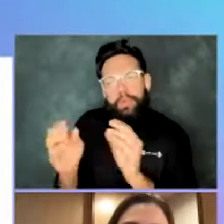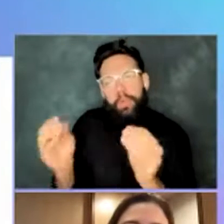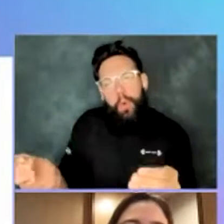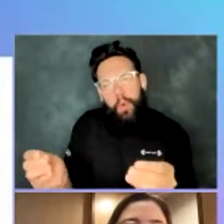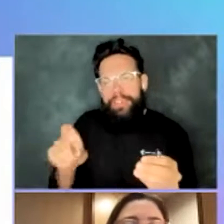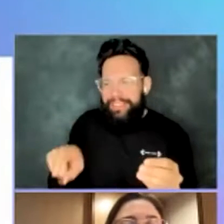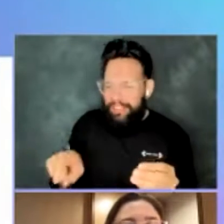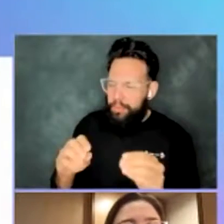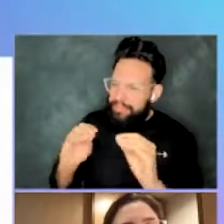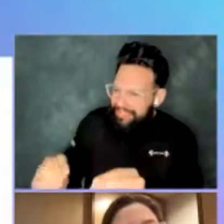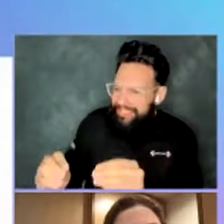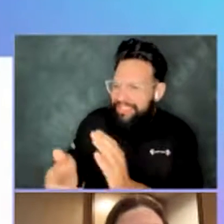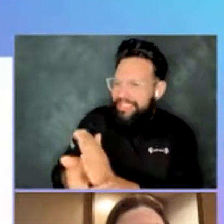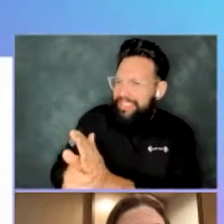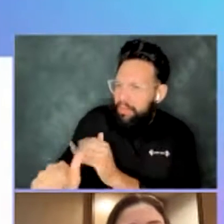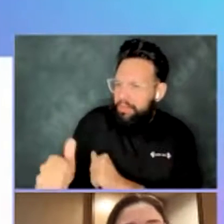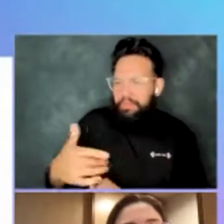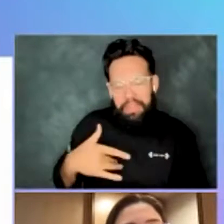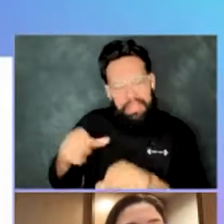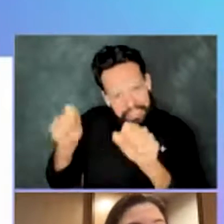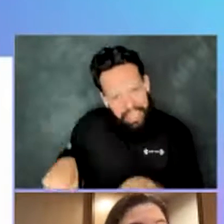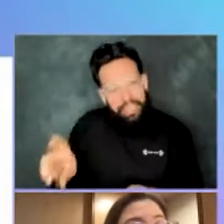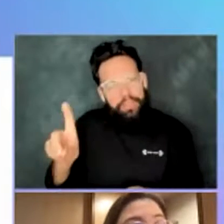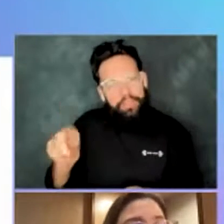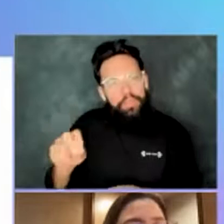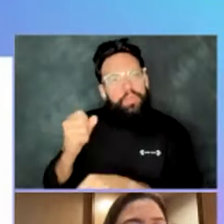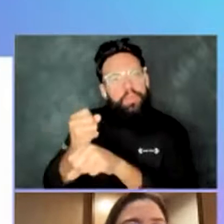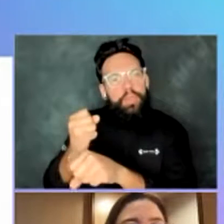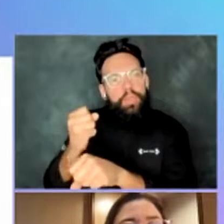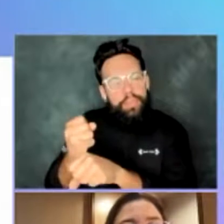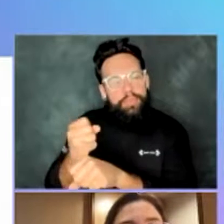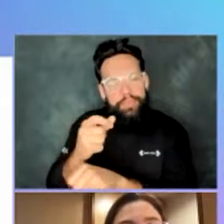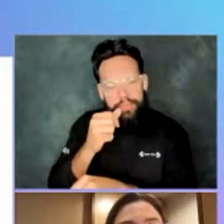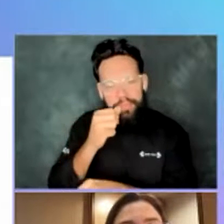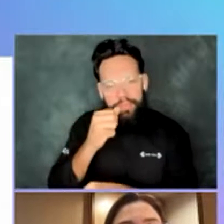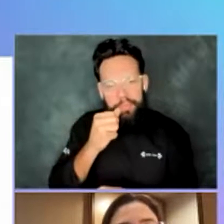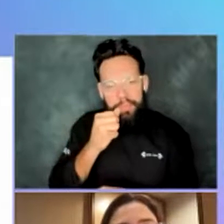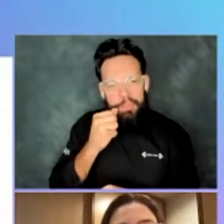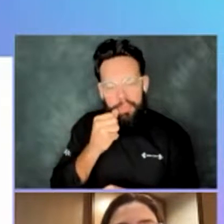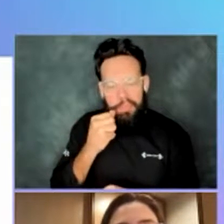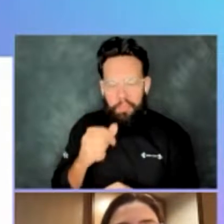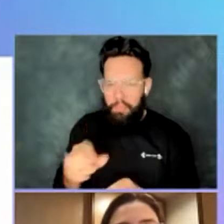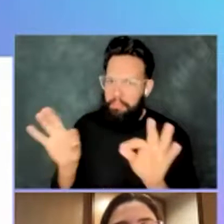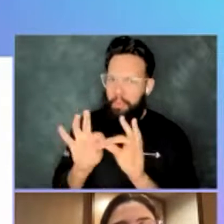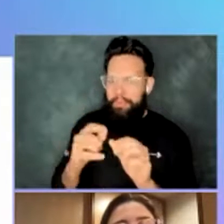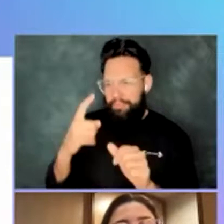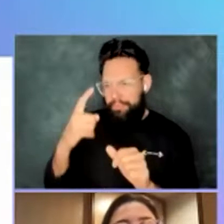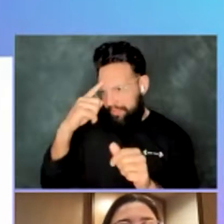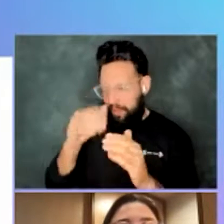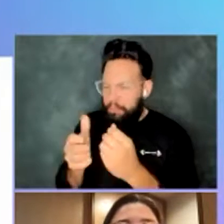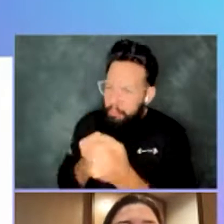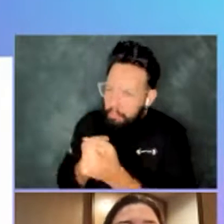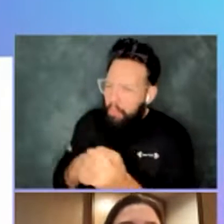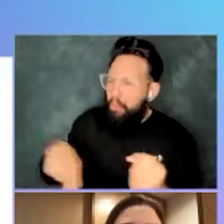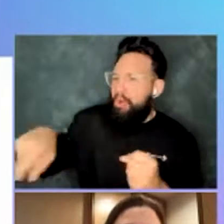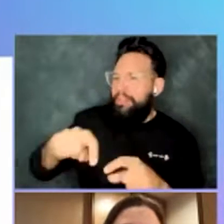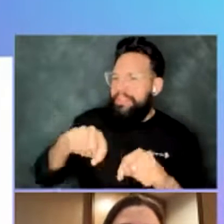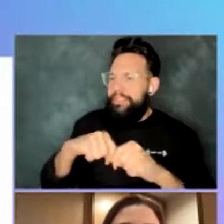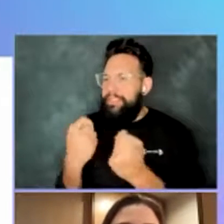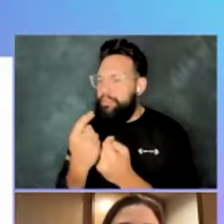you support them, how you train them, and how you reward those teams that are delivering accessible products.